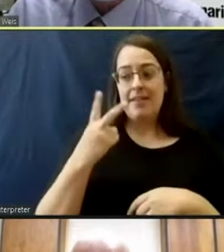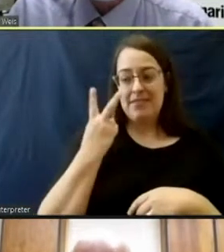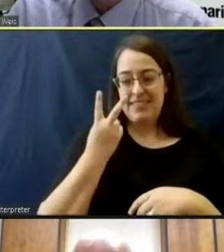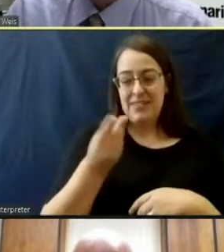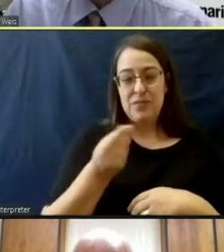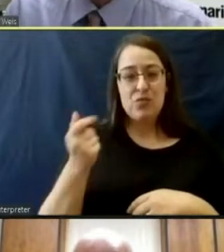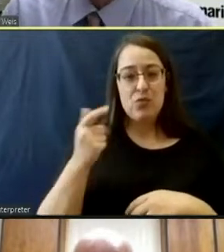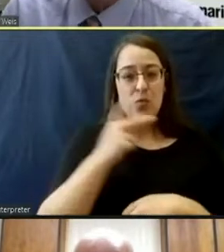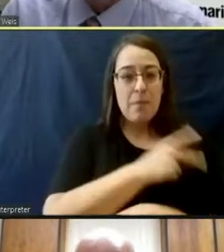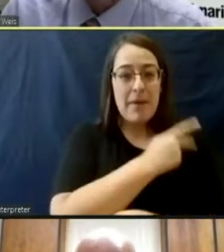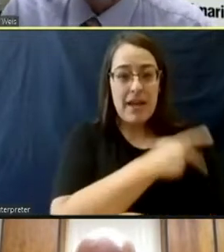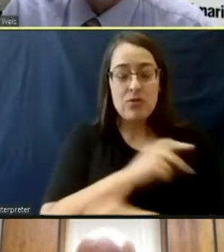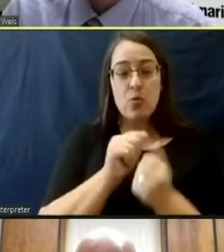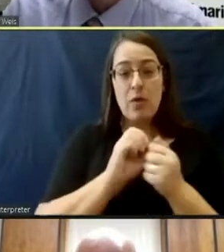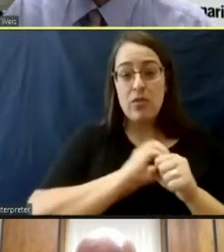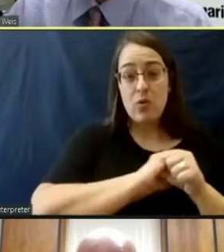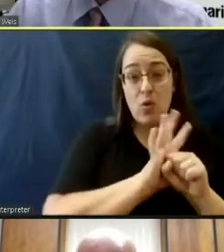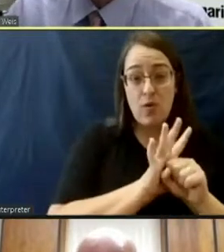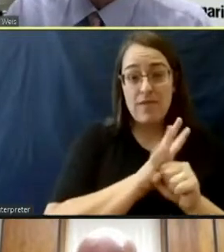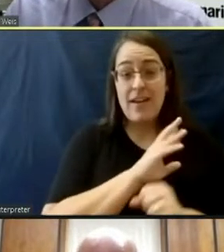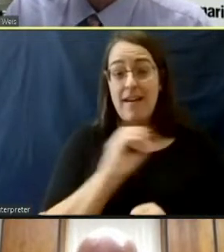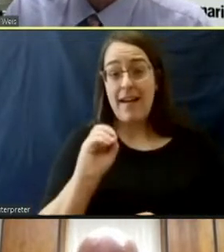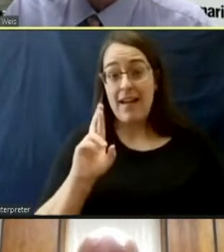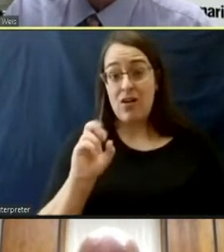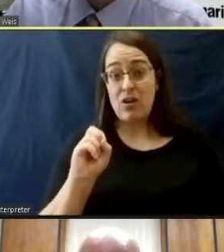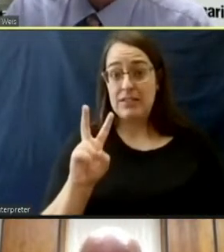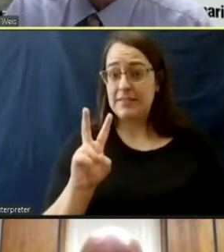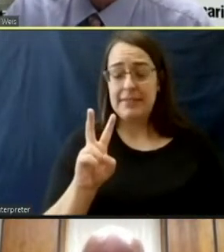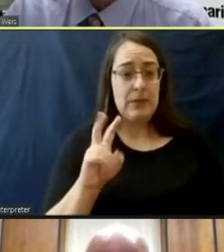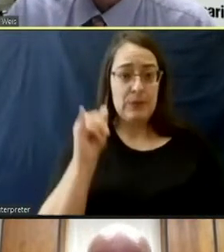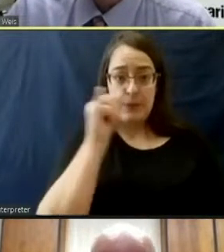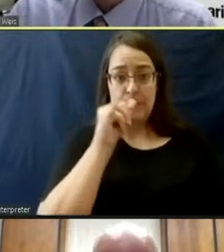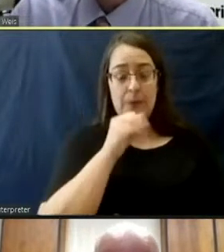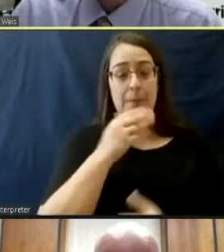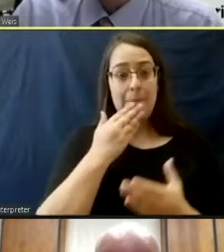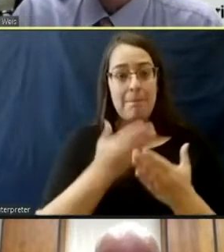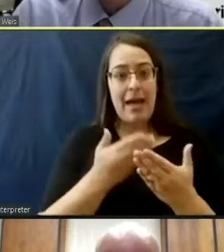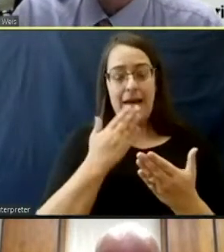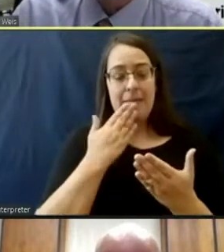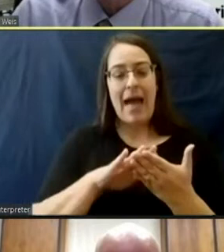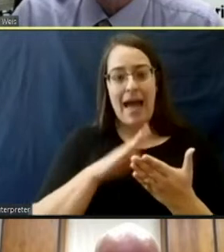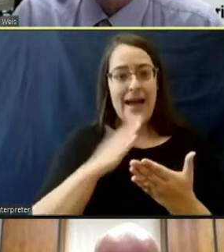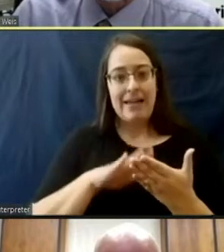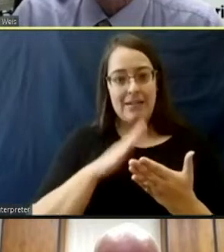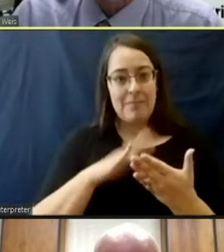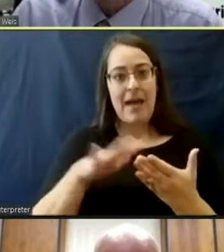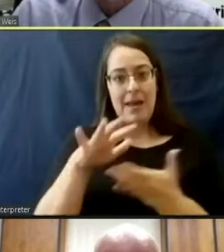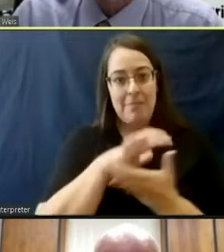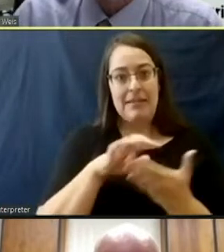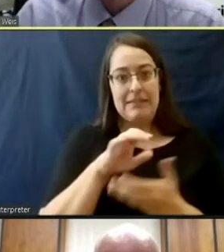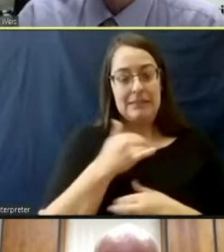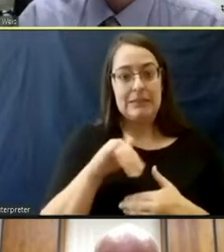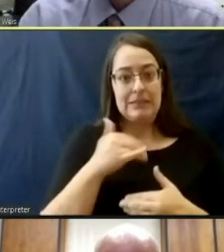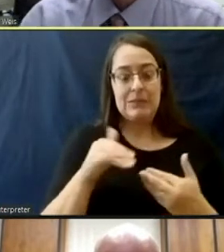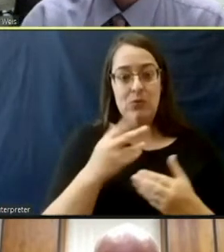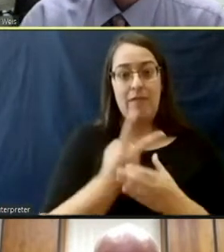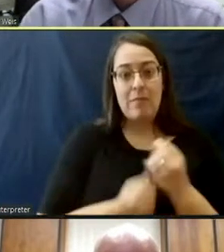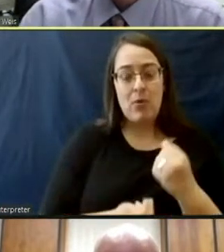patients with COVID and RSV, which is not a good combination either. But right now, flu is still pretty inactive in our